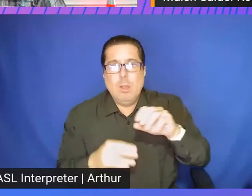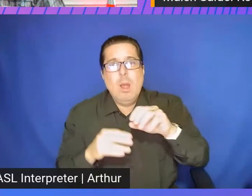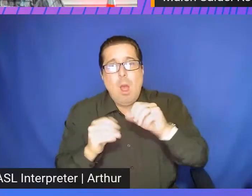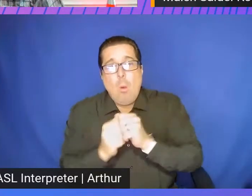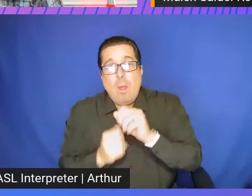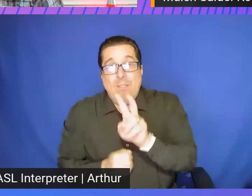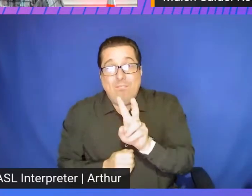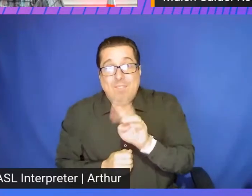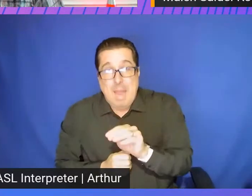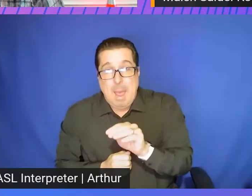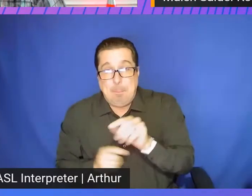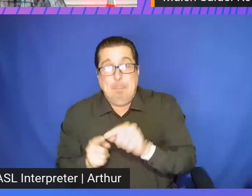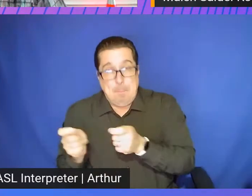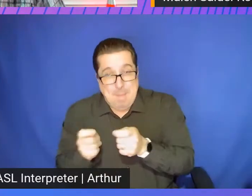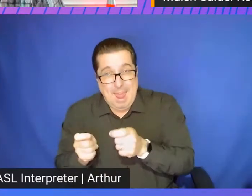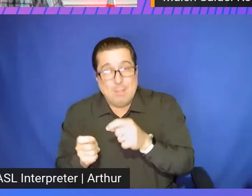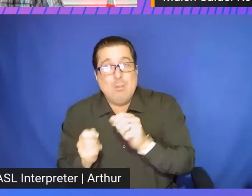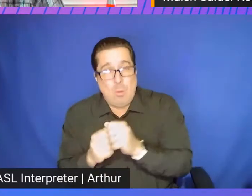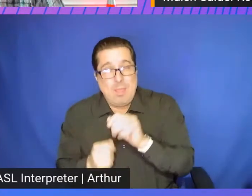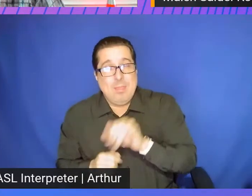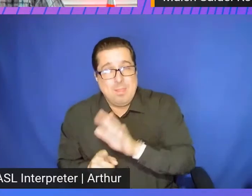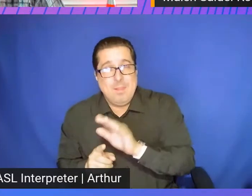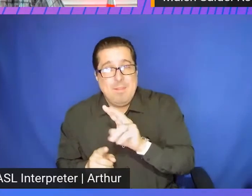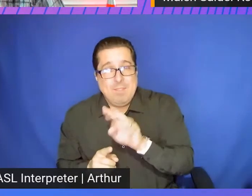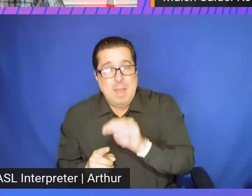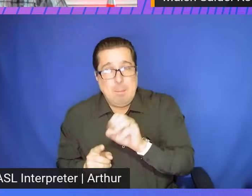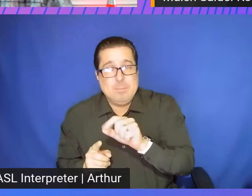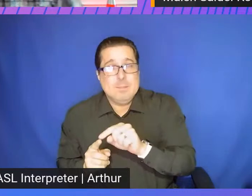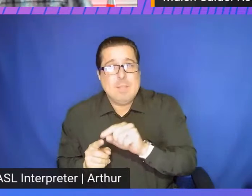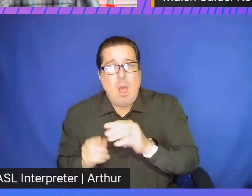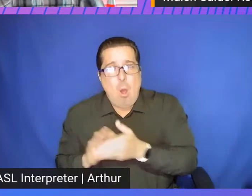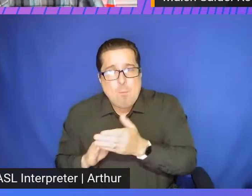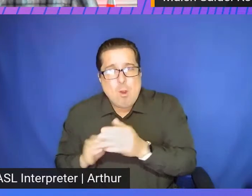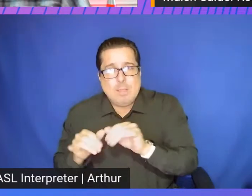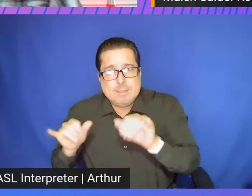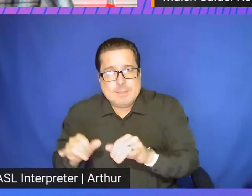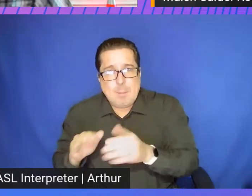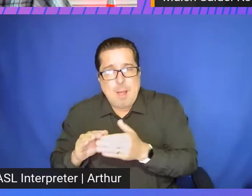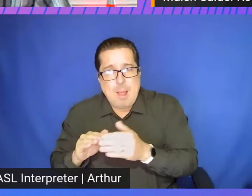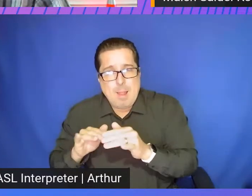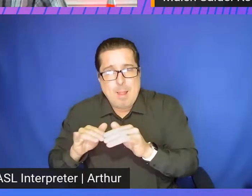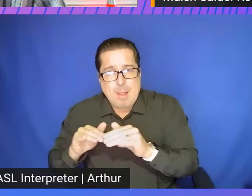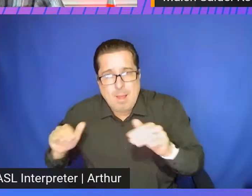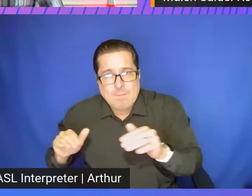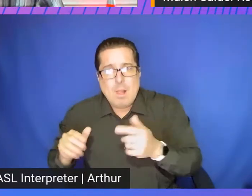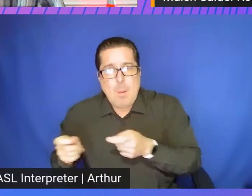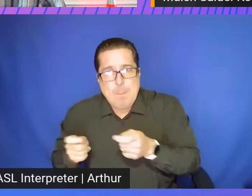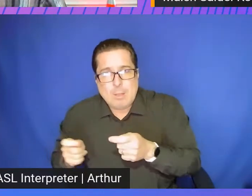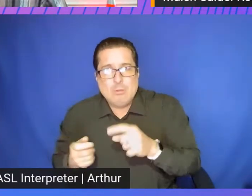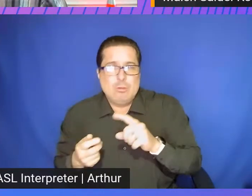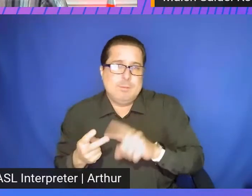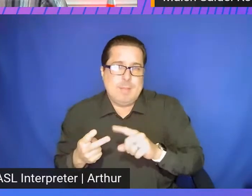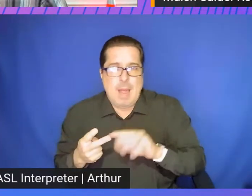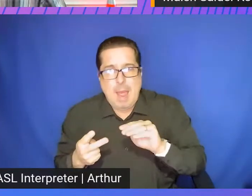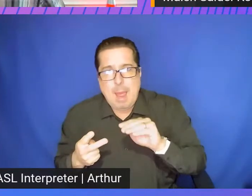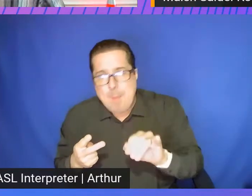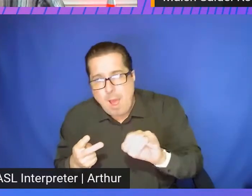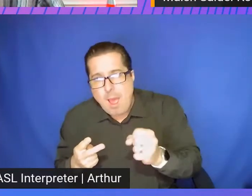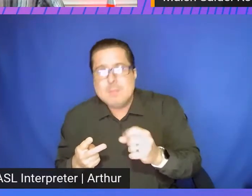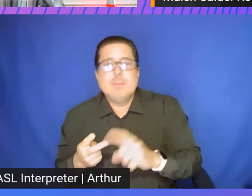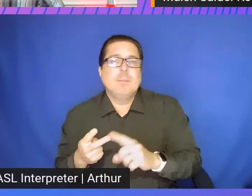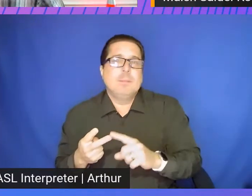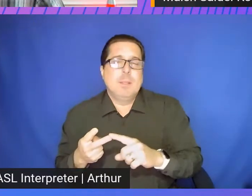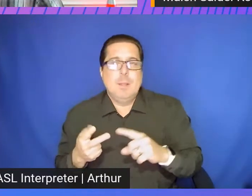VMs, you're having to deal with the operating system level. You're having to deal with managing AMIs